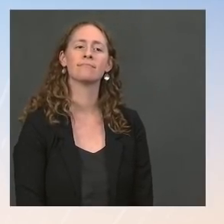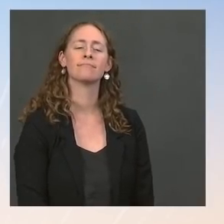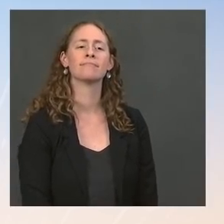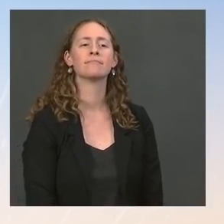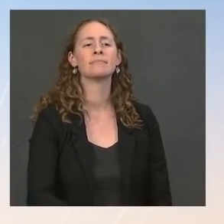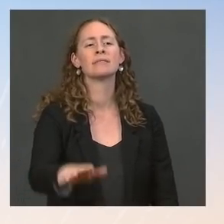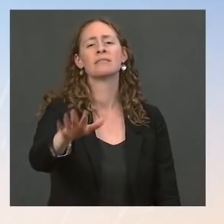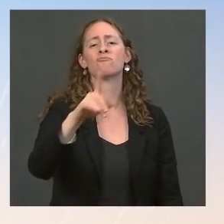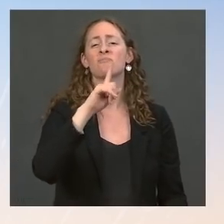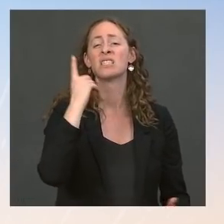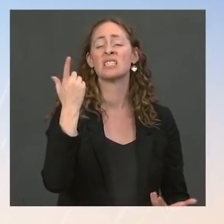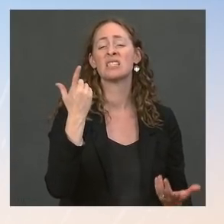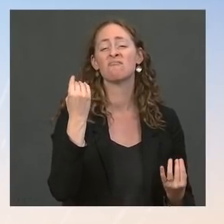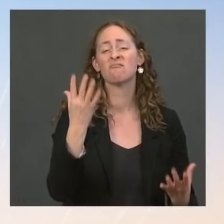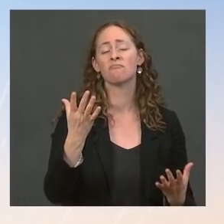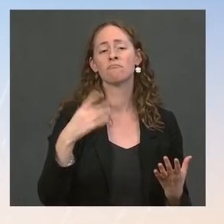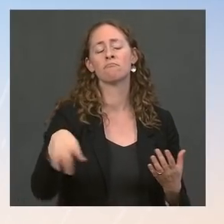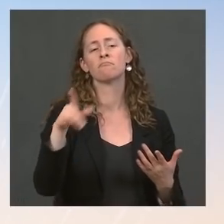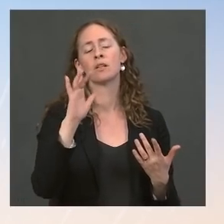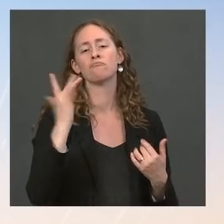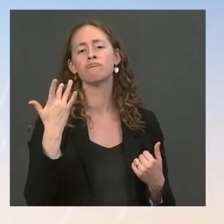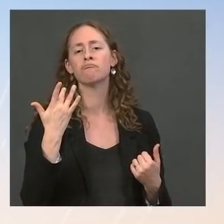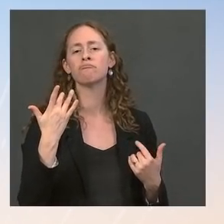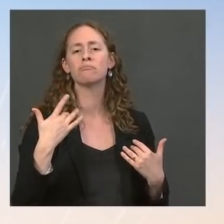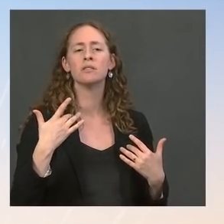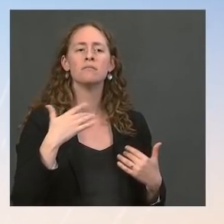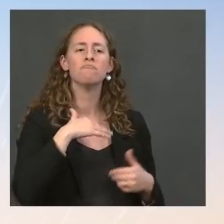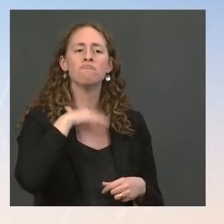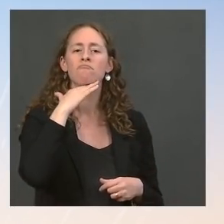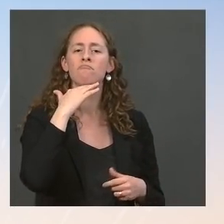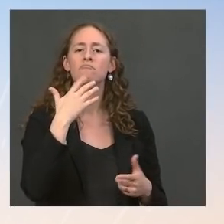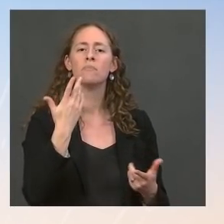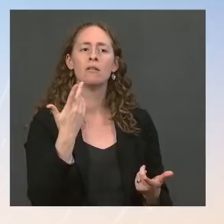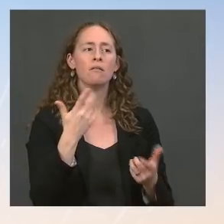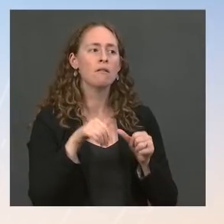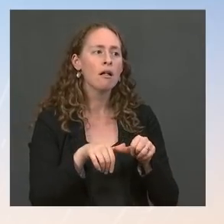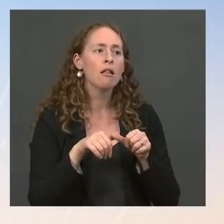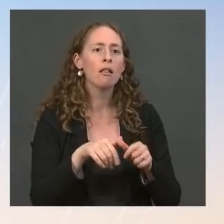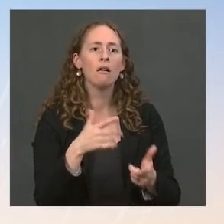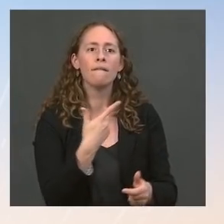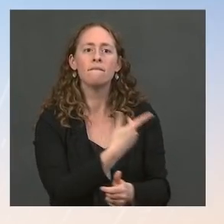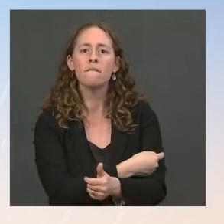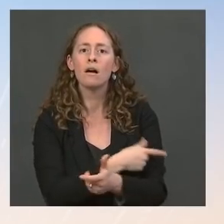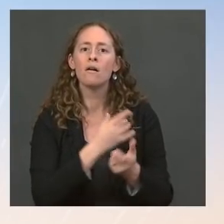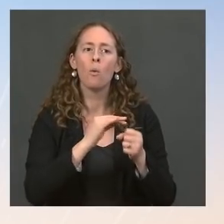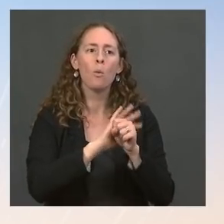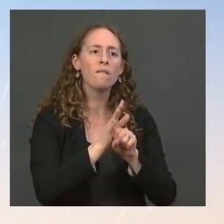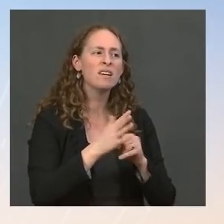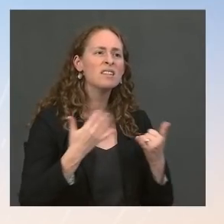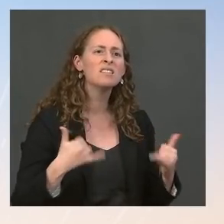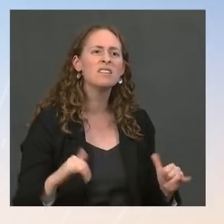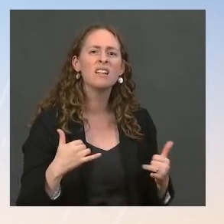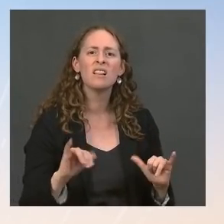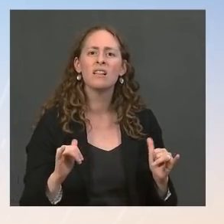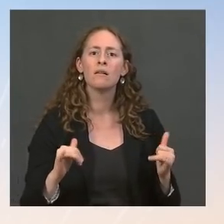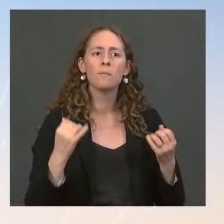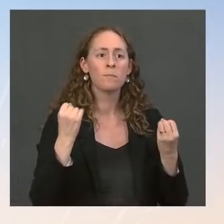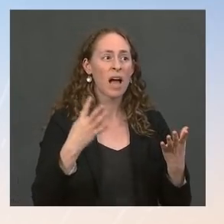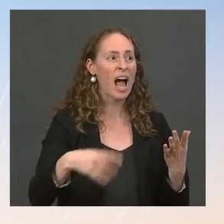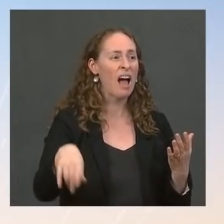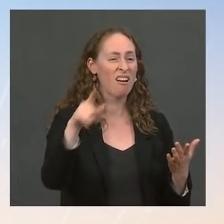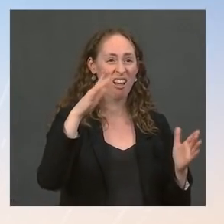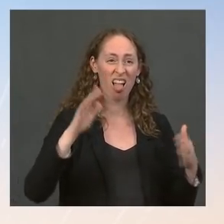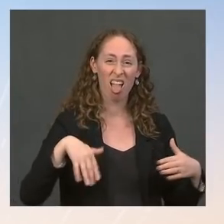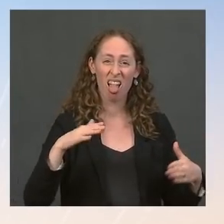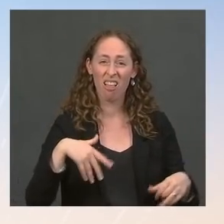Tired, some of that is a reflection of people who are vaccinated being frustrated that there is still a percentage of the population who are not vaccinated, and that's impacting